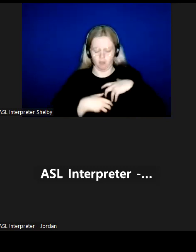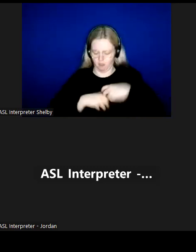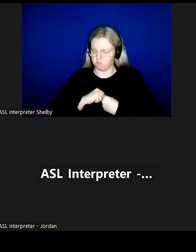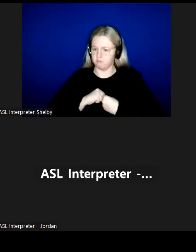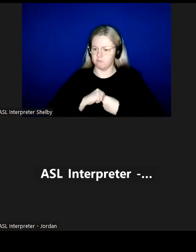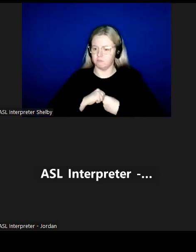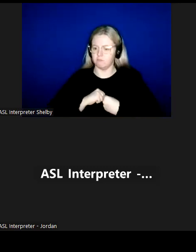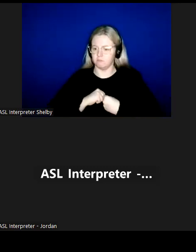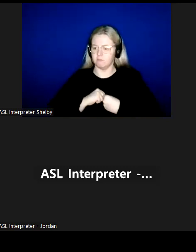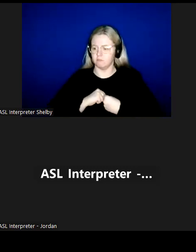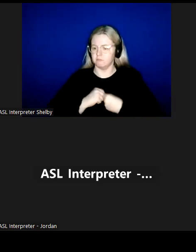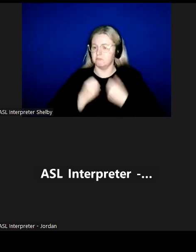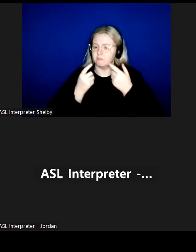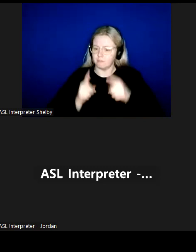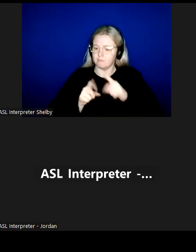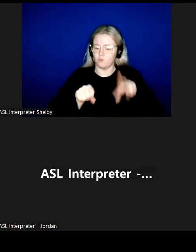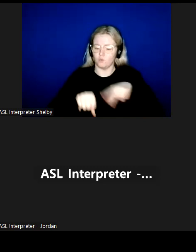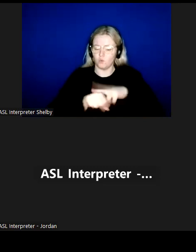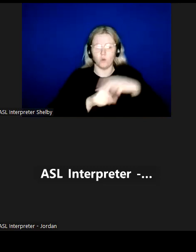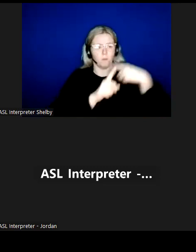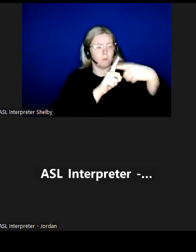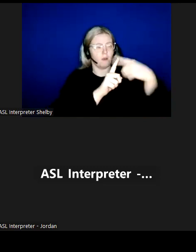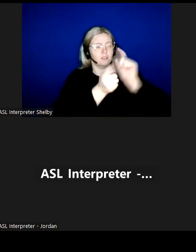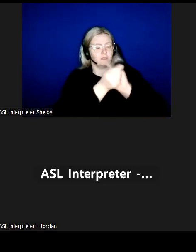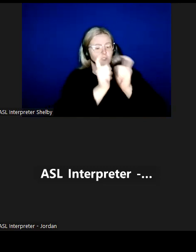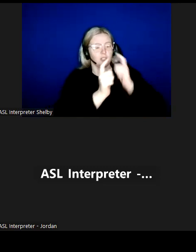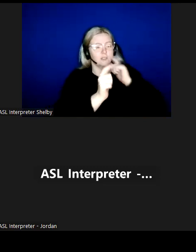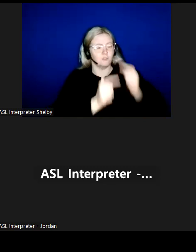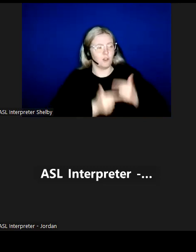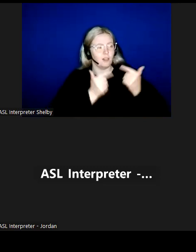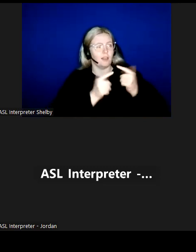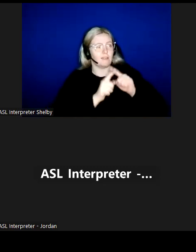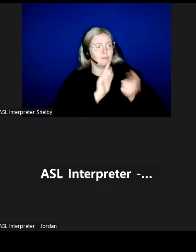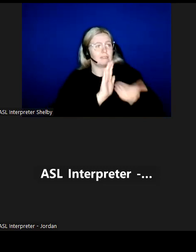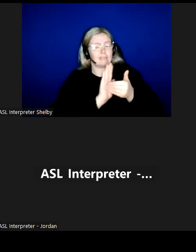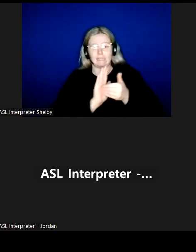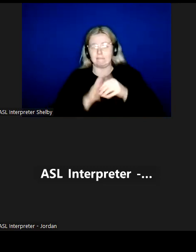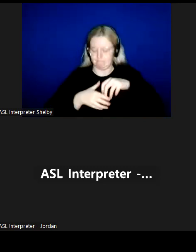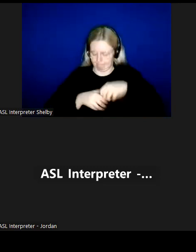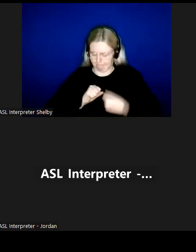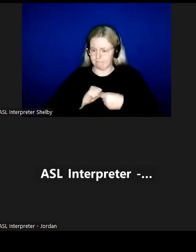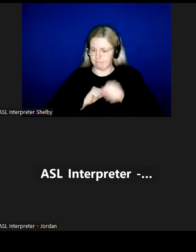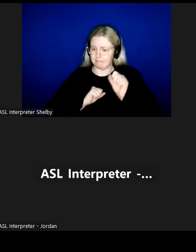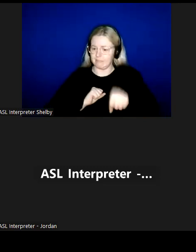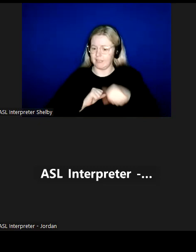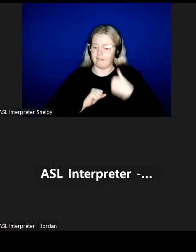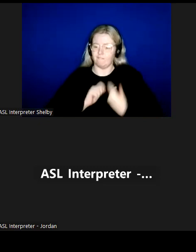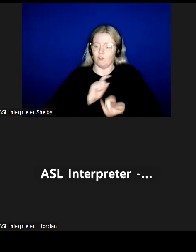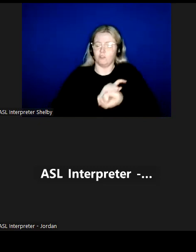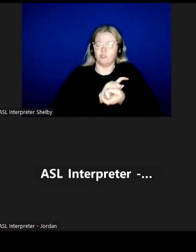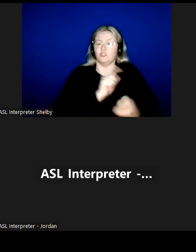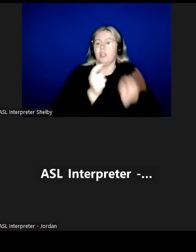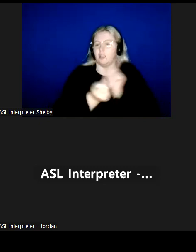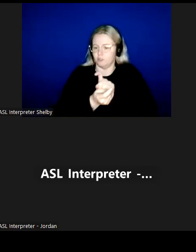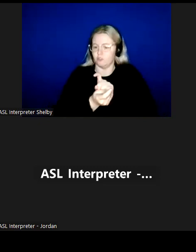changes that happen in life, but also can bring a sense of grief because things are different